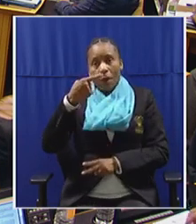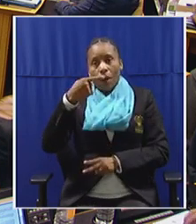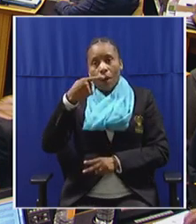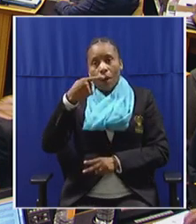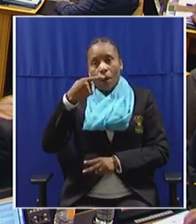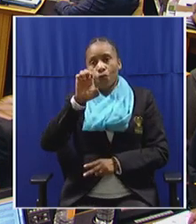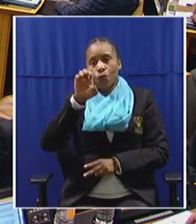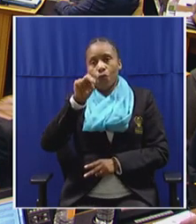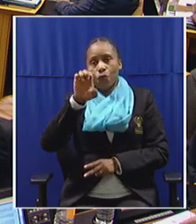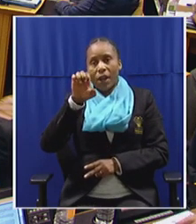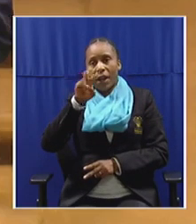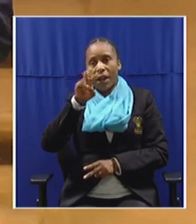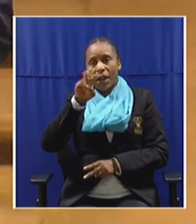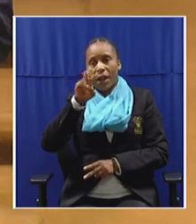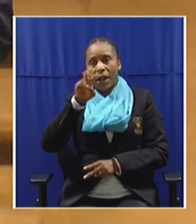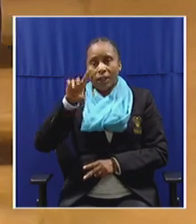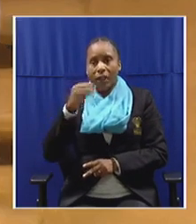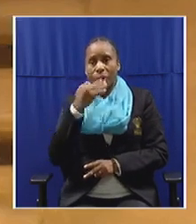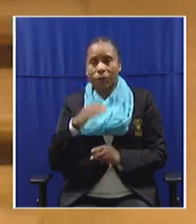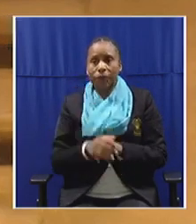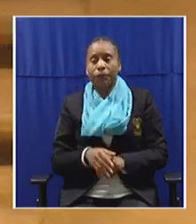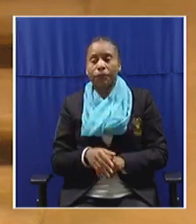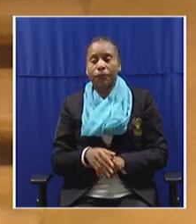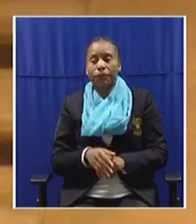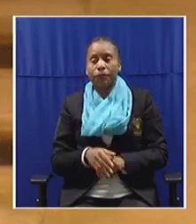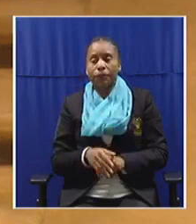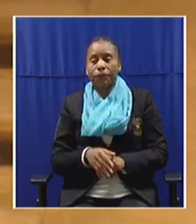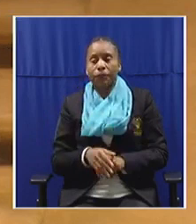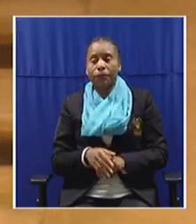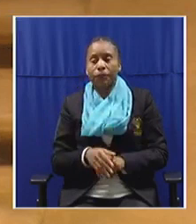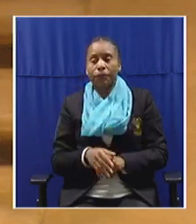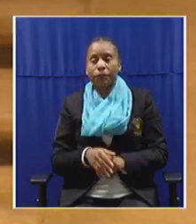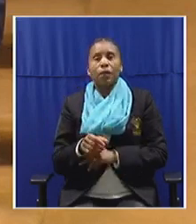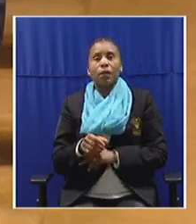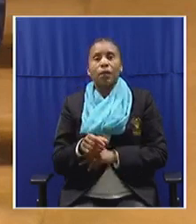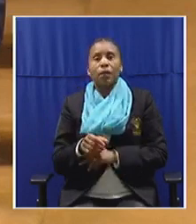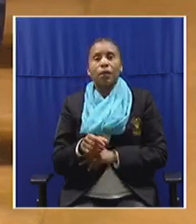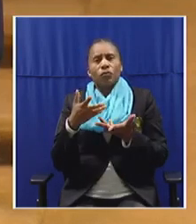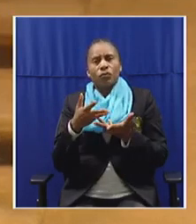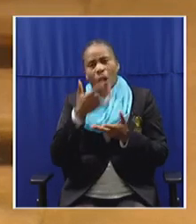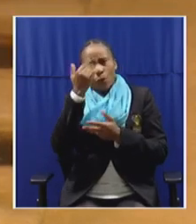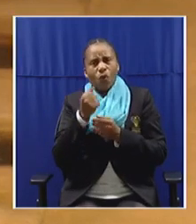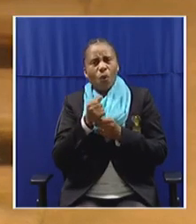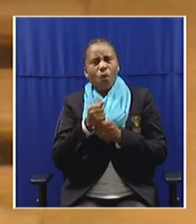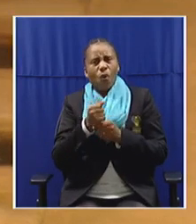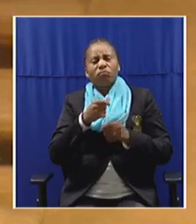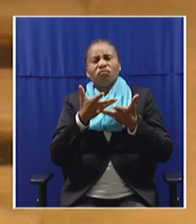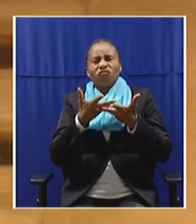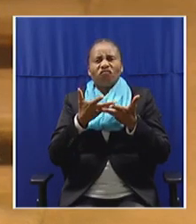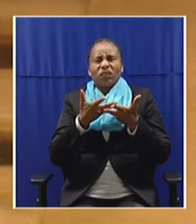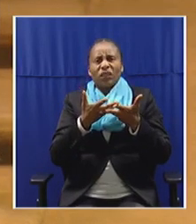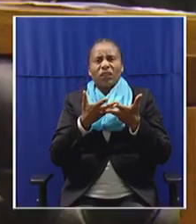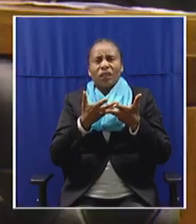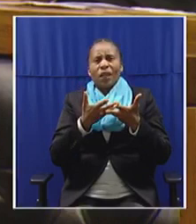Achtbare Speaker, ek weet nie of die achtbare president Afrikaans magtig is, maar ek sal met hom Engels praat. I'm